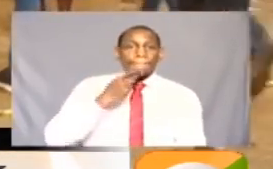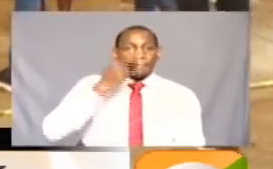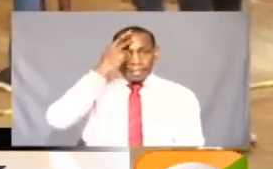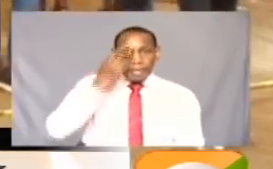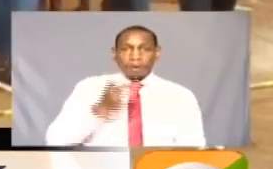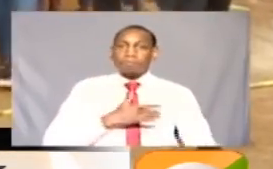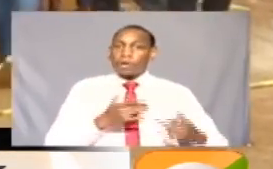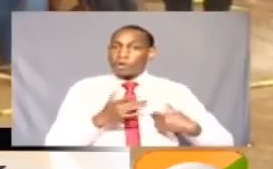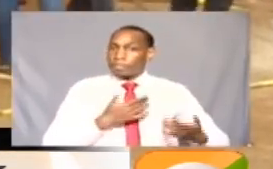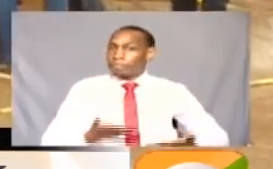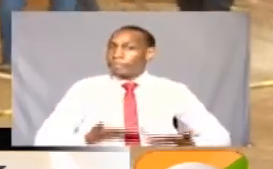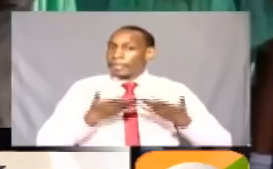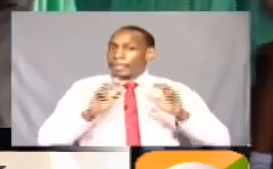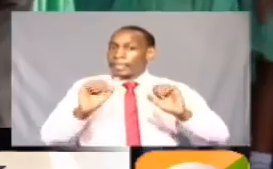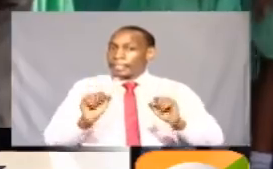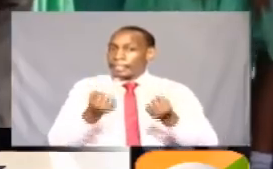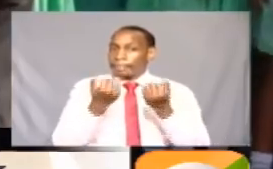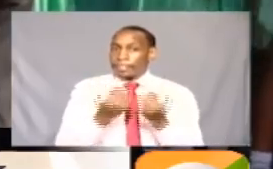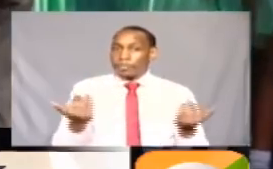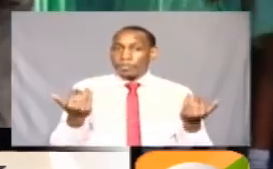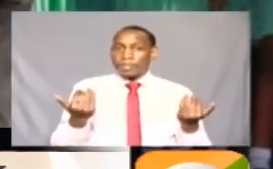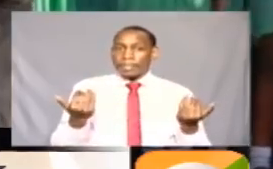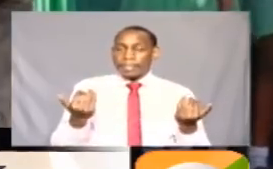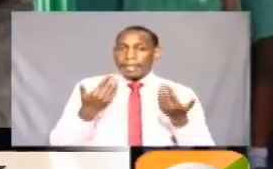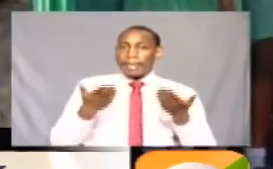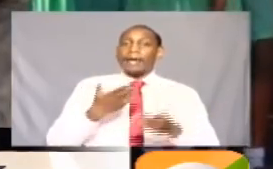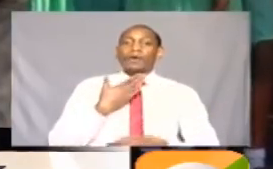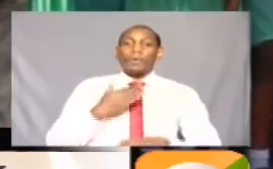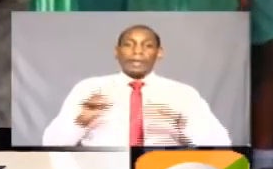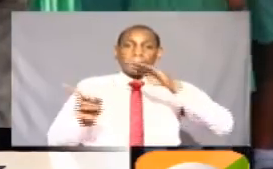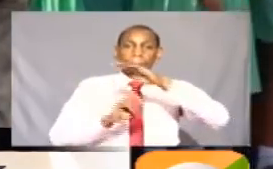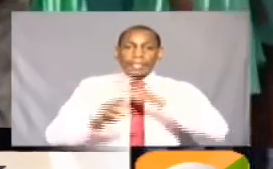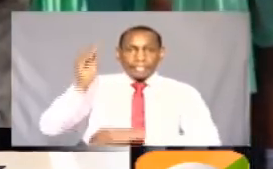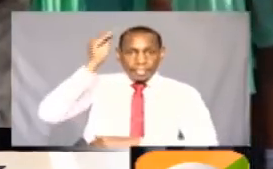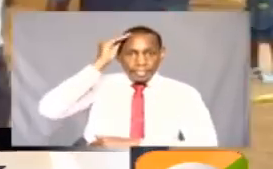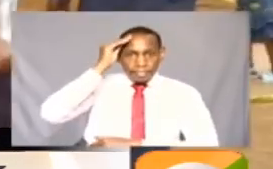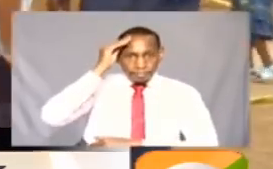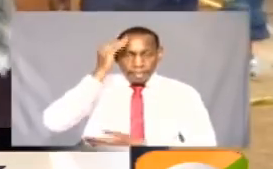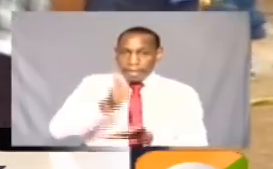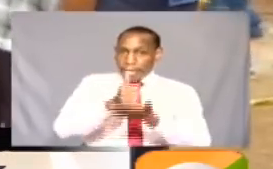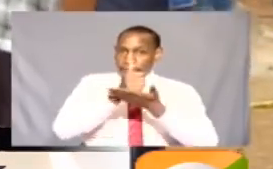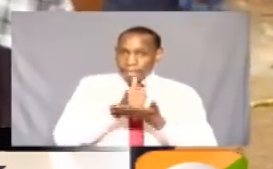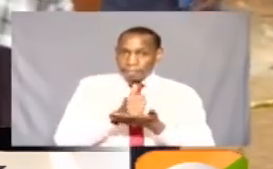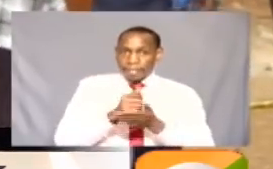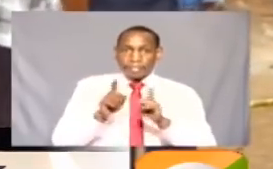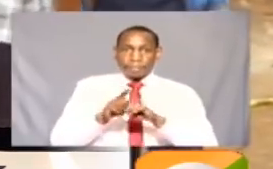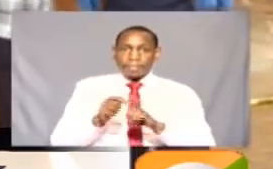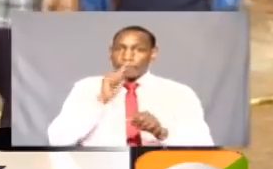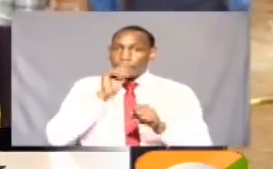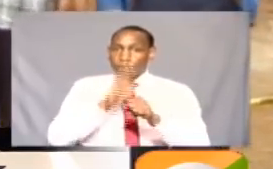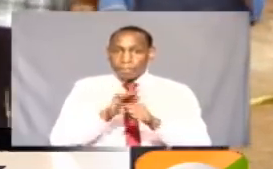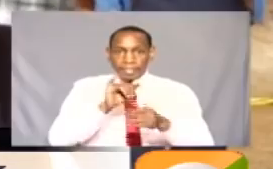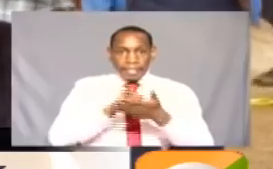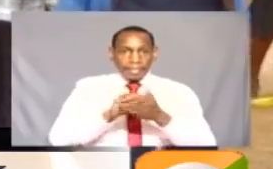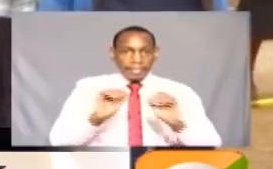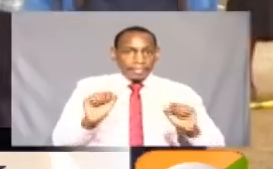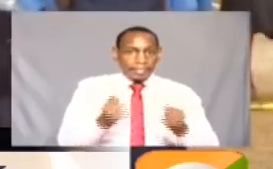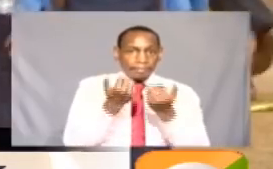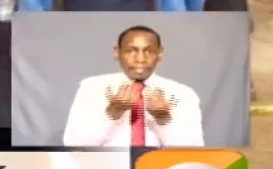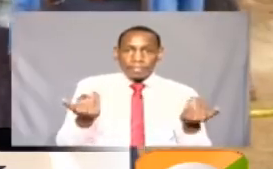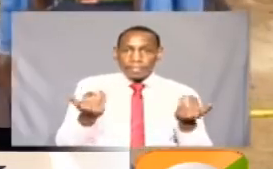raising concerns of the safety of their children. They now want the Ministry of Education to intervene and give them an assurance of the safety of